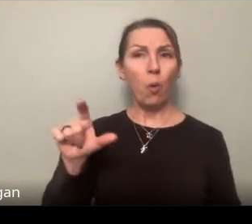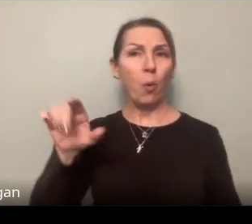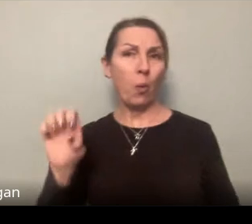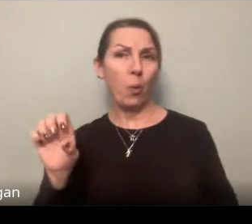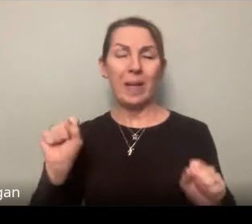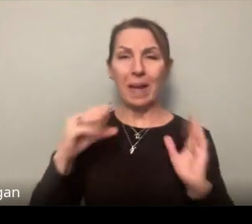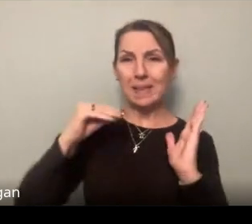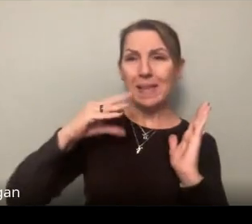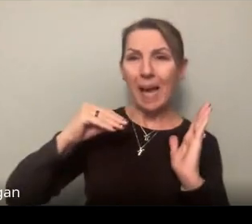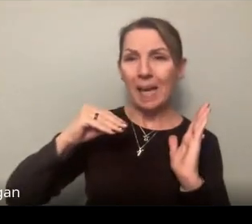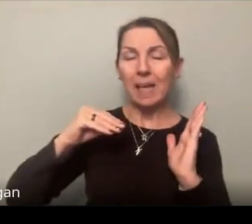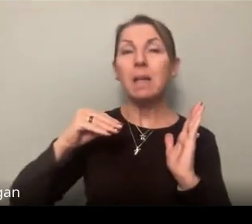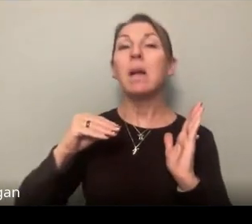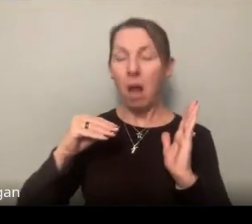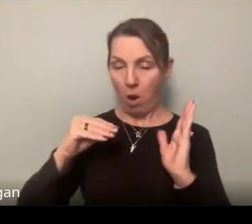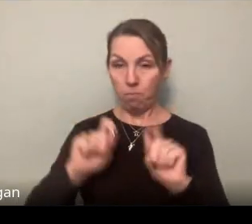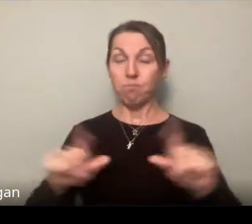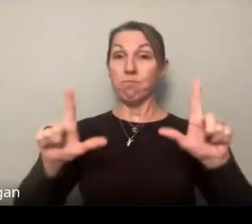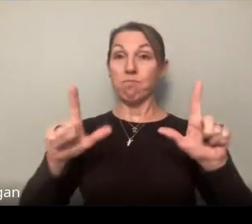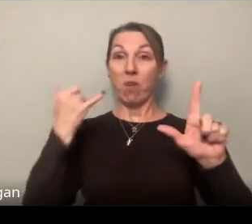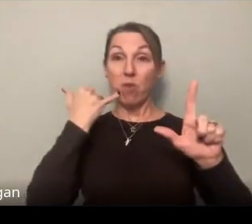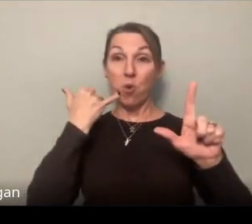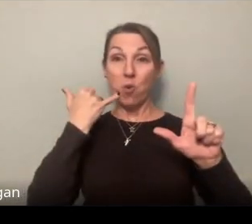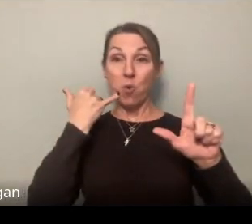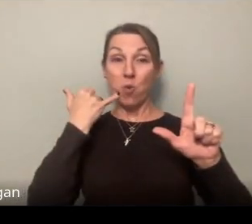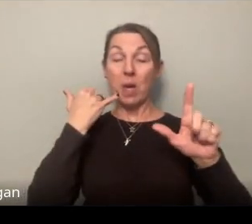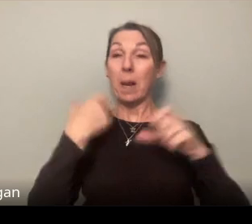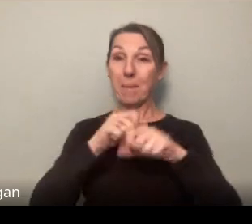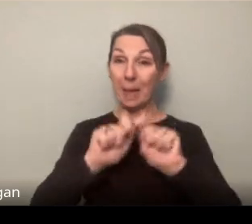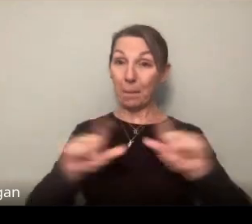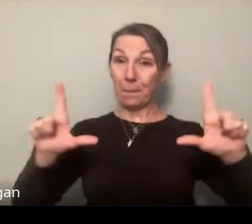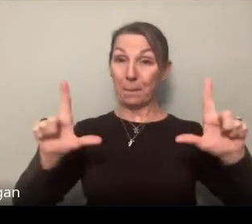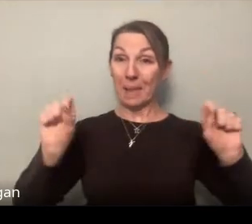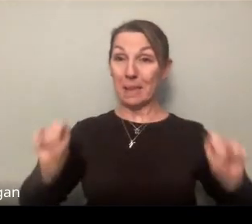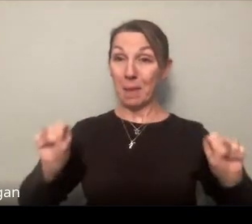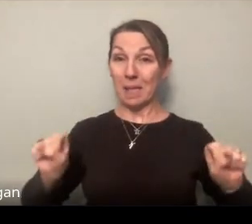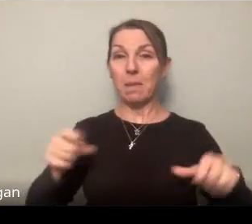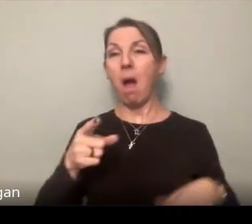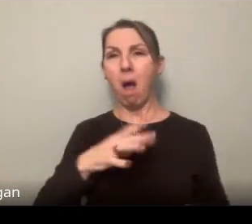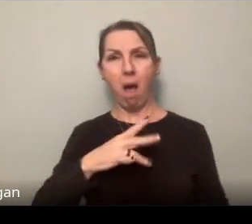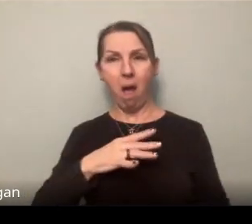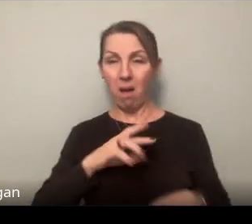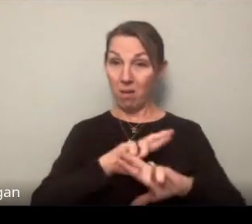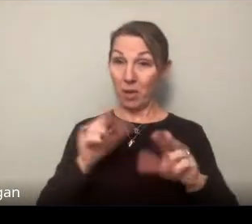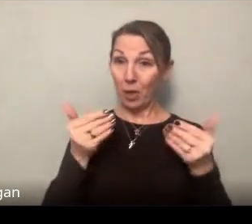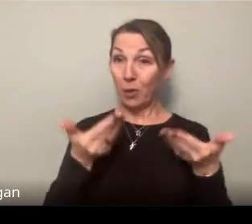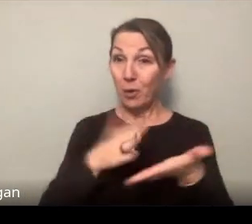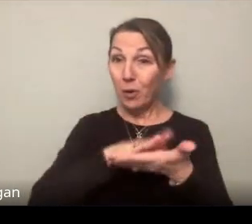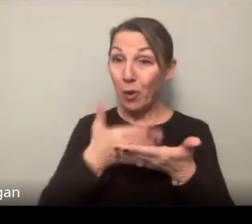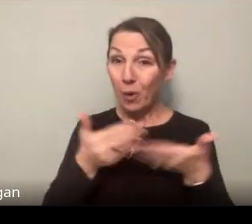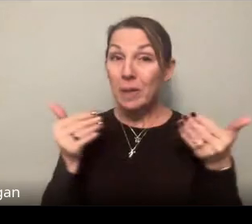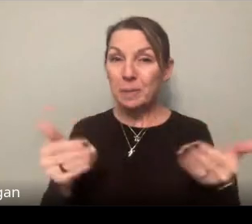QR codes and then it could just pop up on their phone and they could make it as big as possible. Fantastic. Should we get cooking? Yeah, let's get